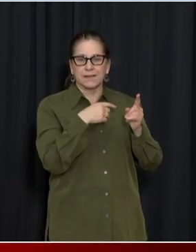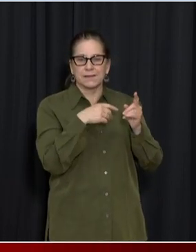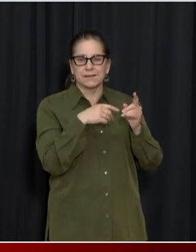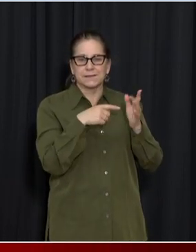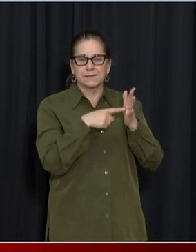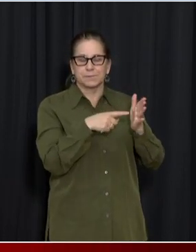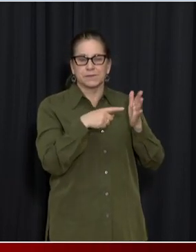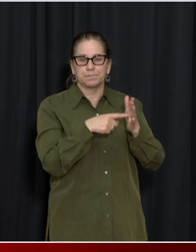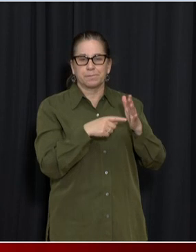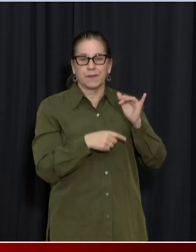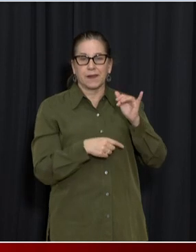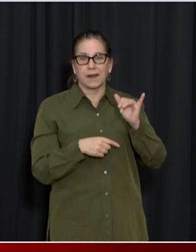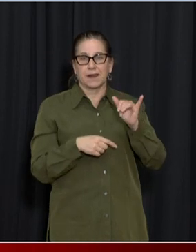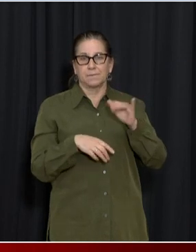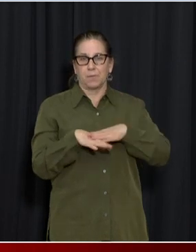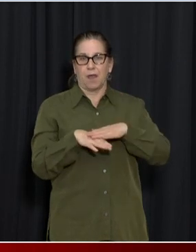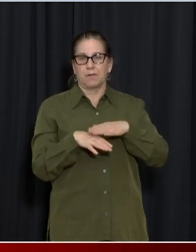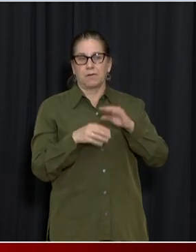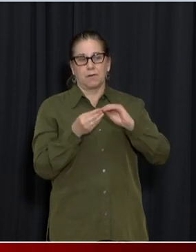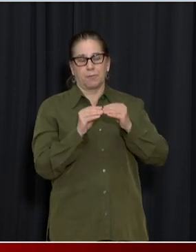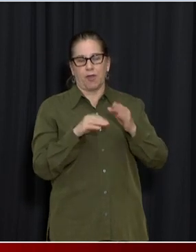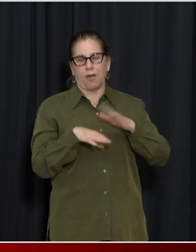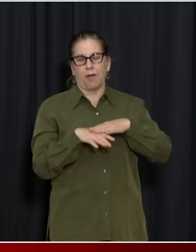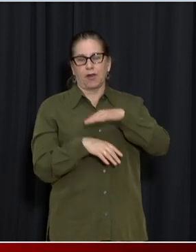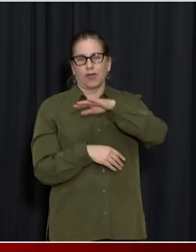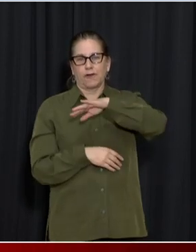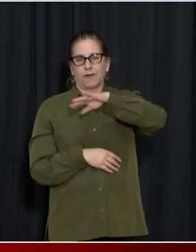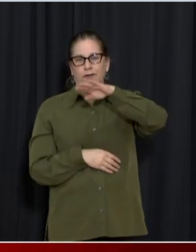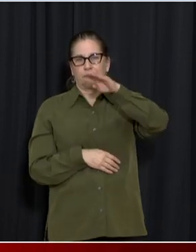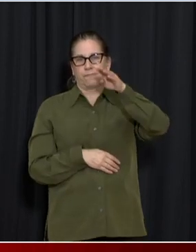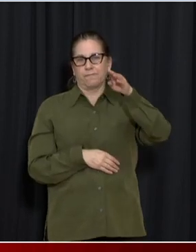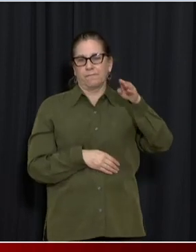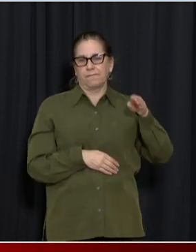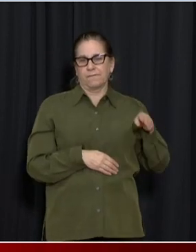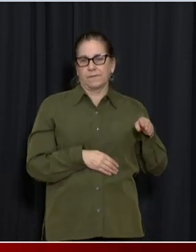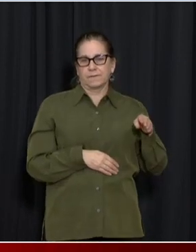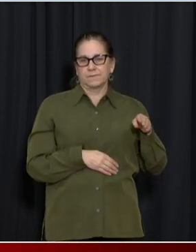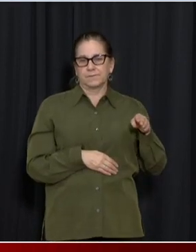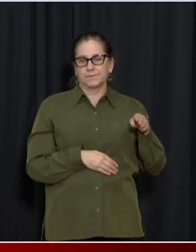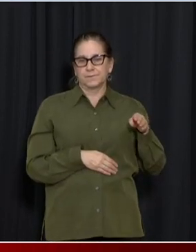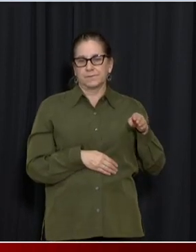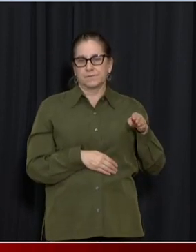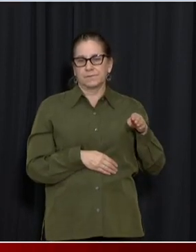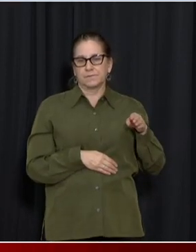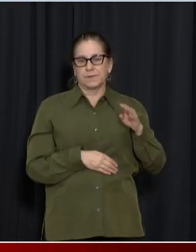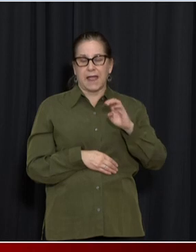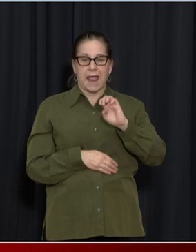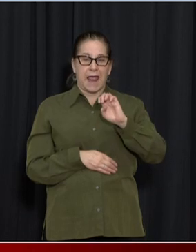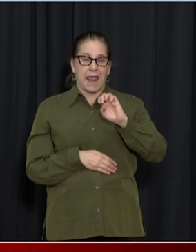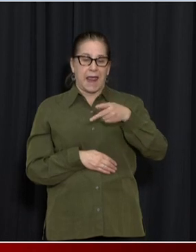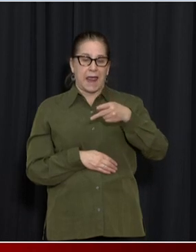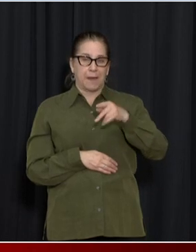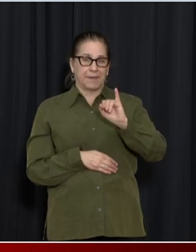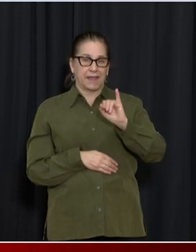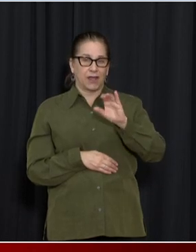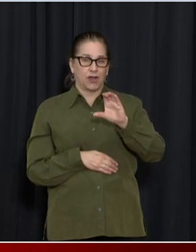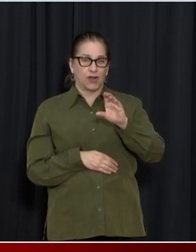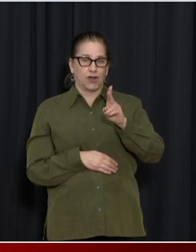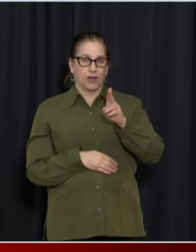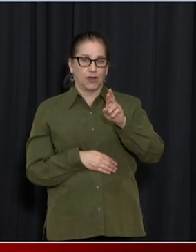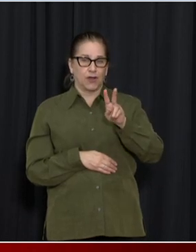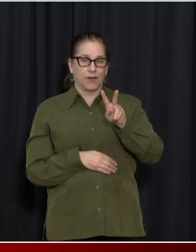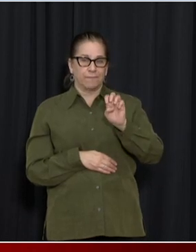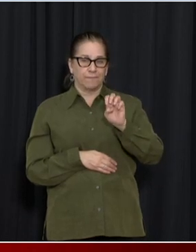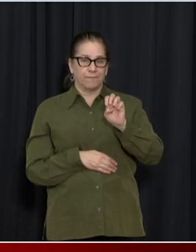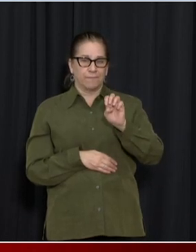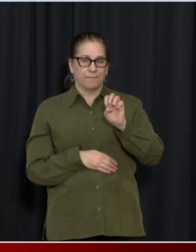be presenting to you now moving forward is our epi curve, or a snapshot of our epi curve. And when we